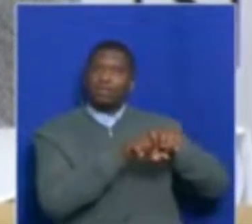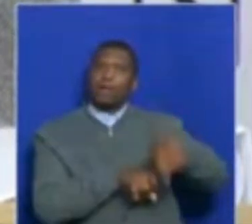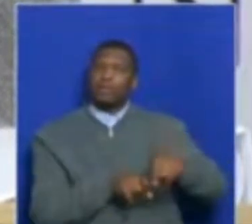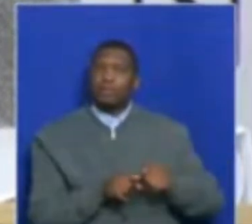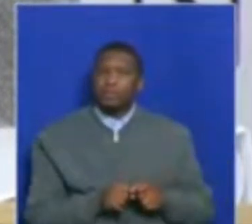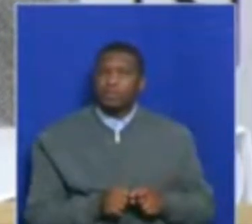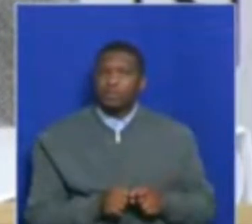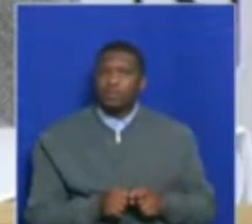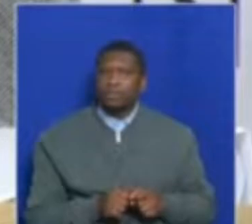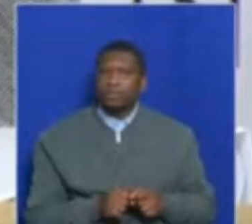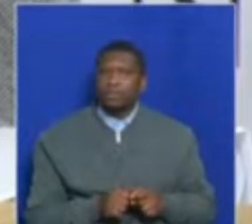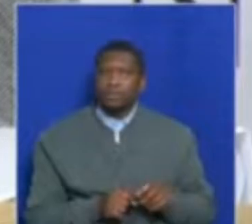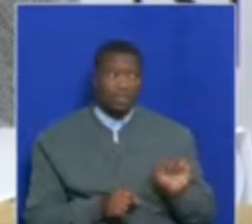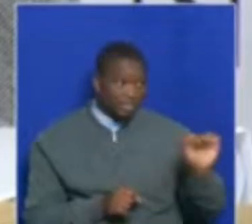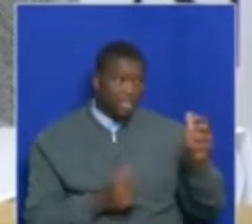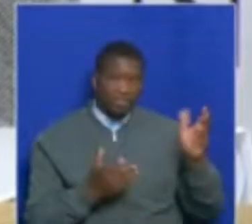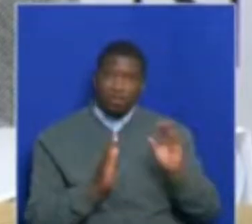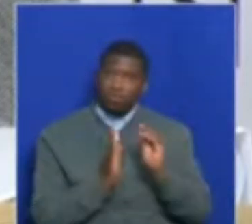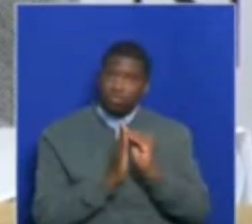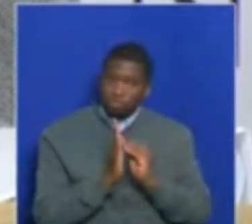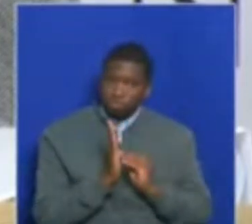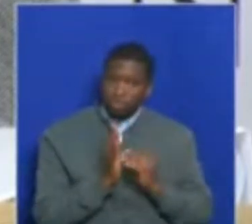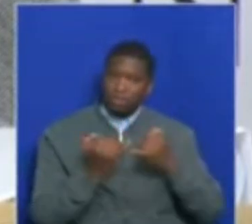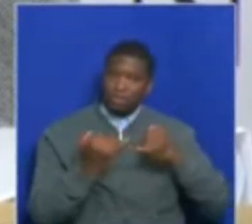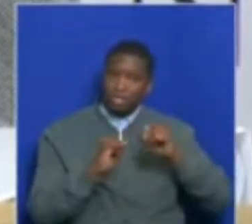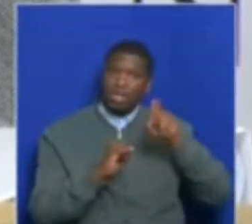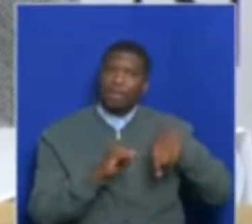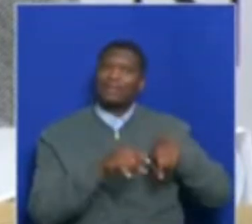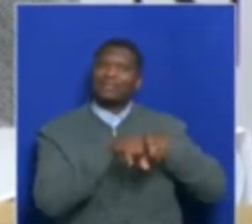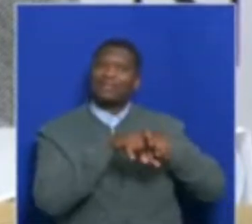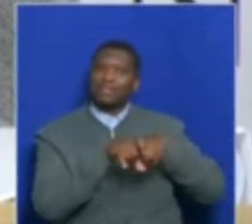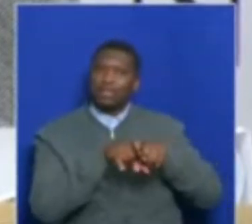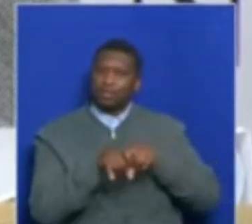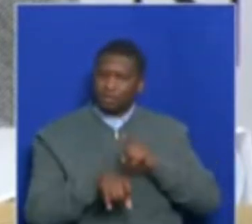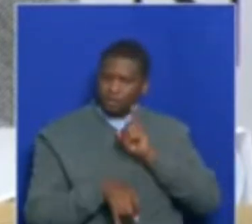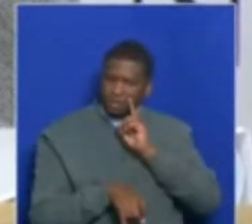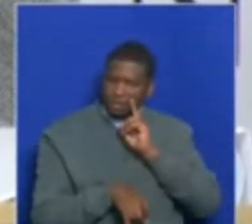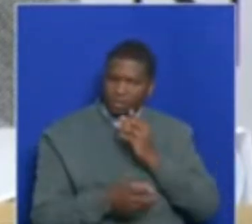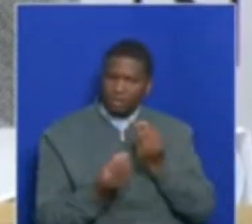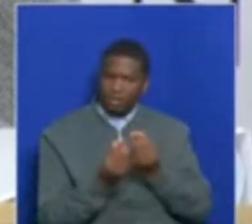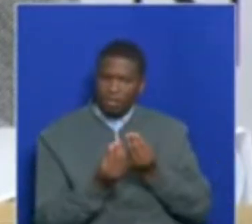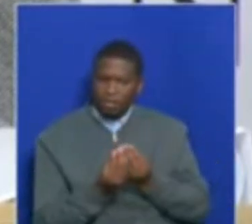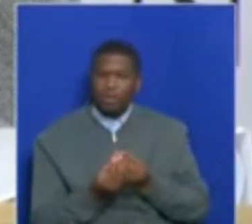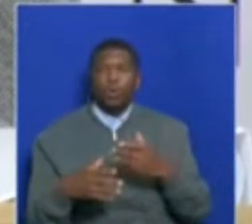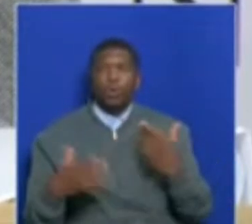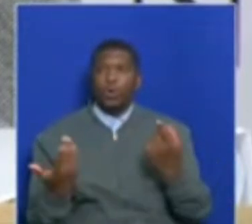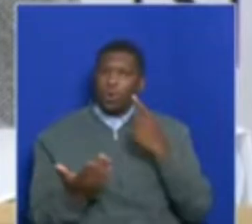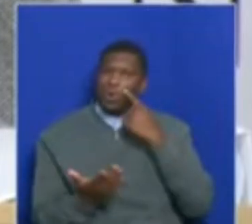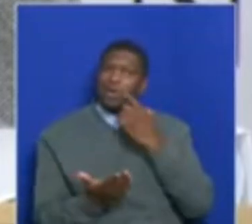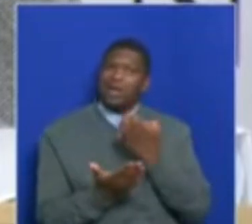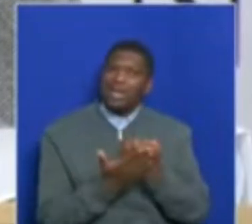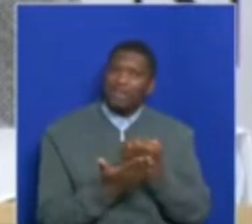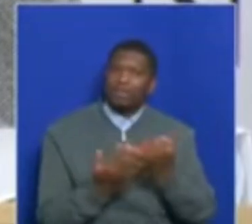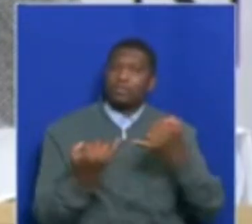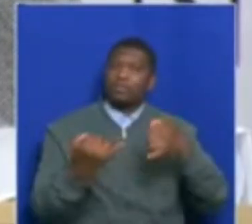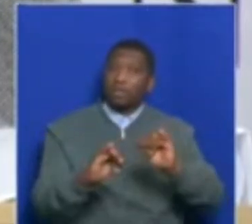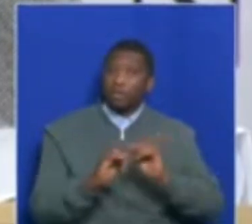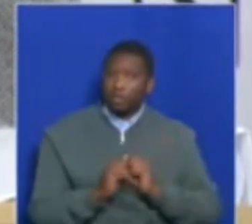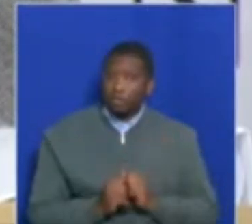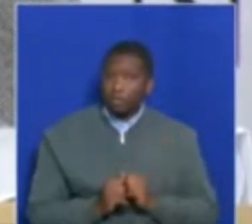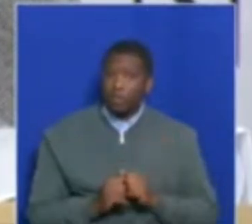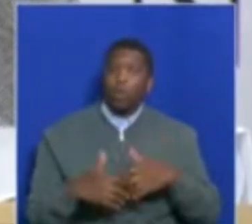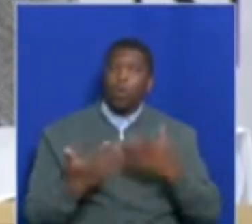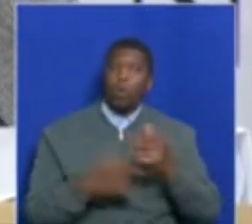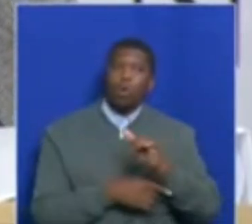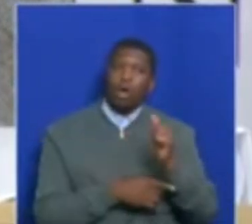make have to be tested against something, other evidence that's supposed to be obtained, or other witnesses.